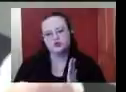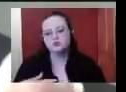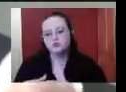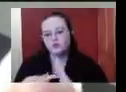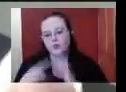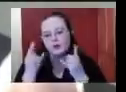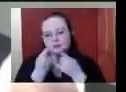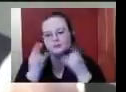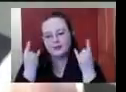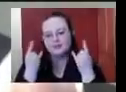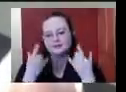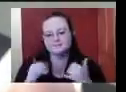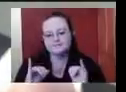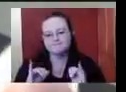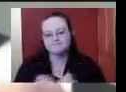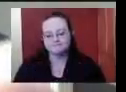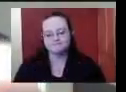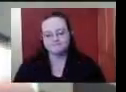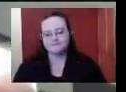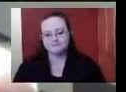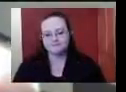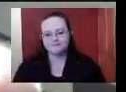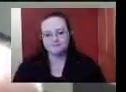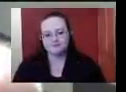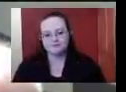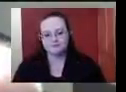wear masks.